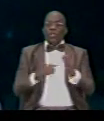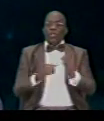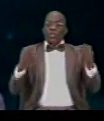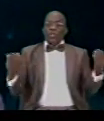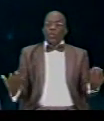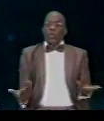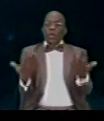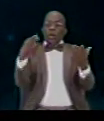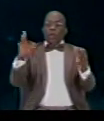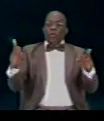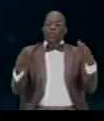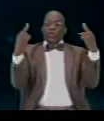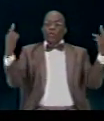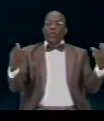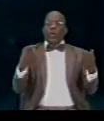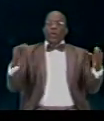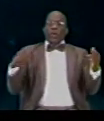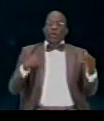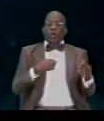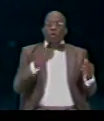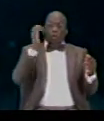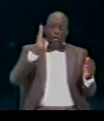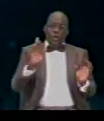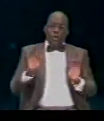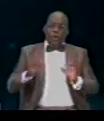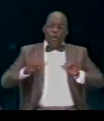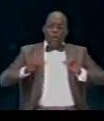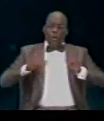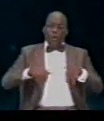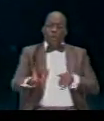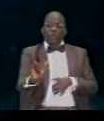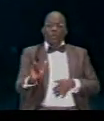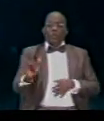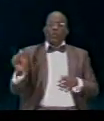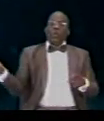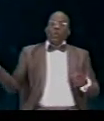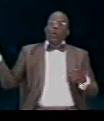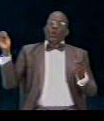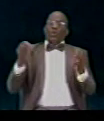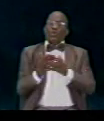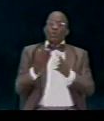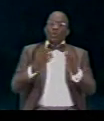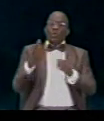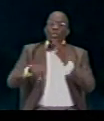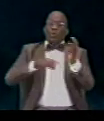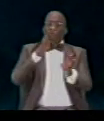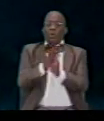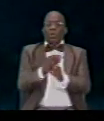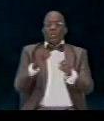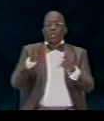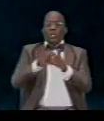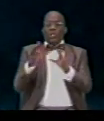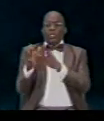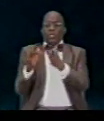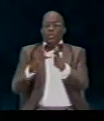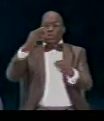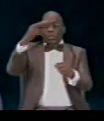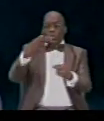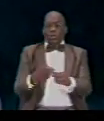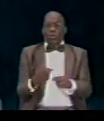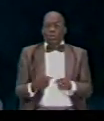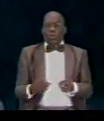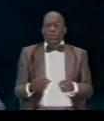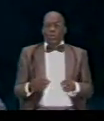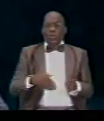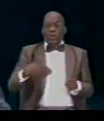will continue burning across the nations of the world. In the name of Jesus. There